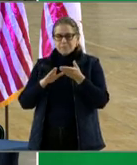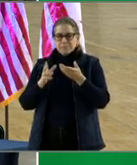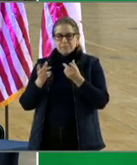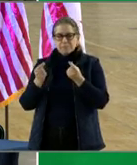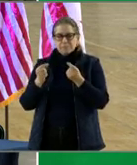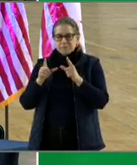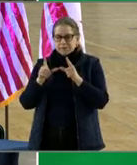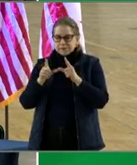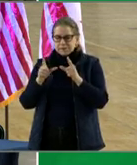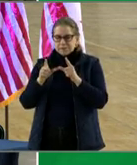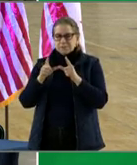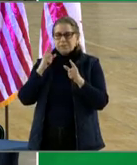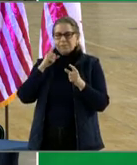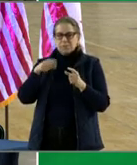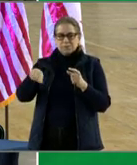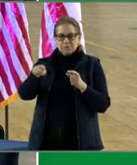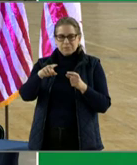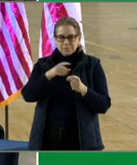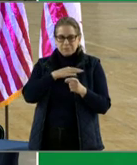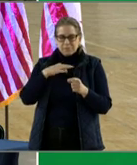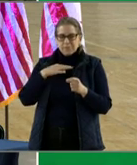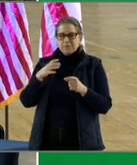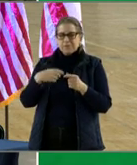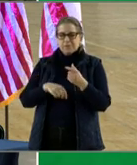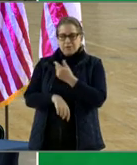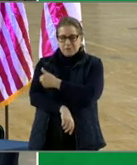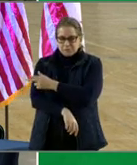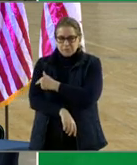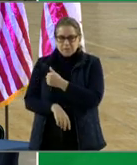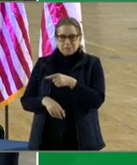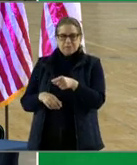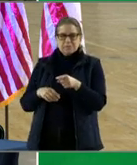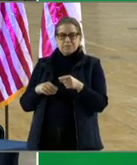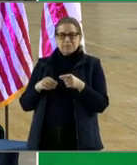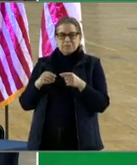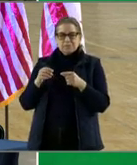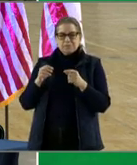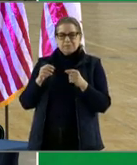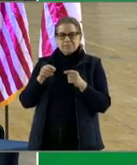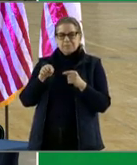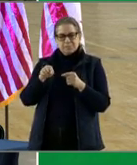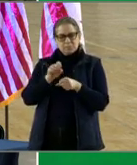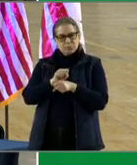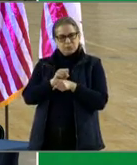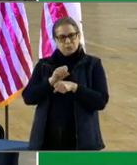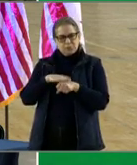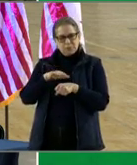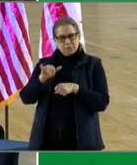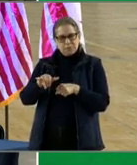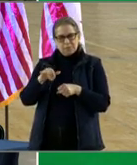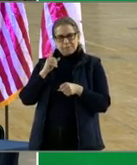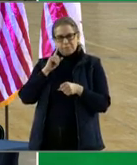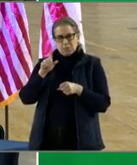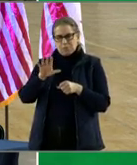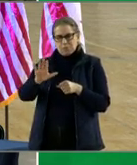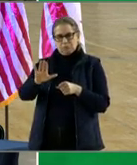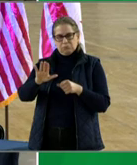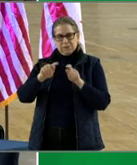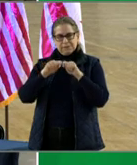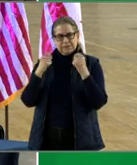division. They have been working very closely with Director Geldart and his team and the team in the mission